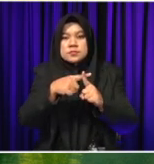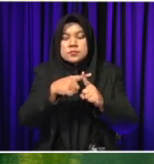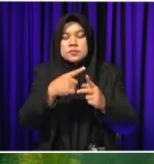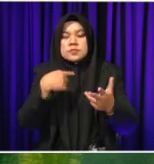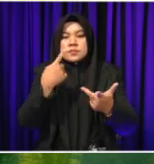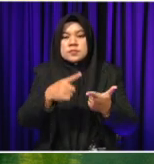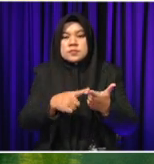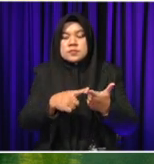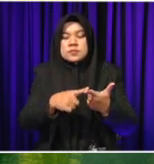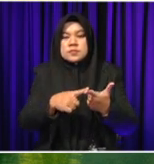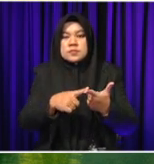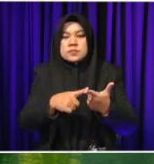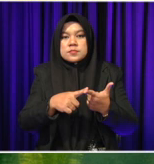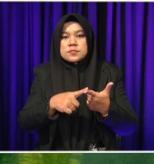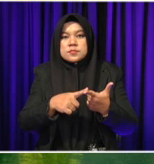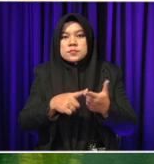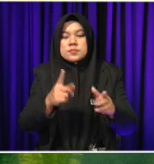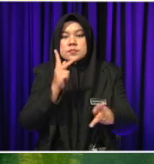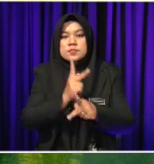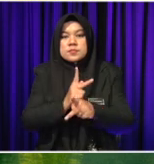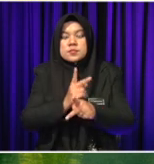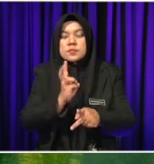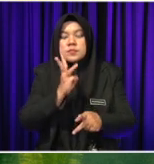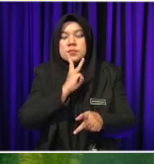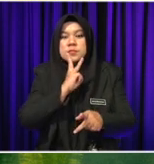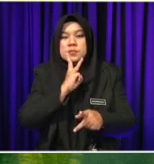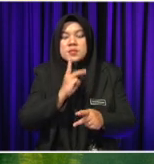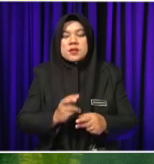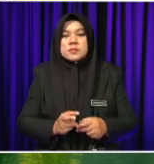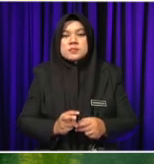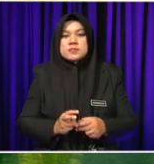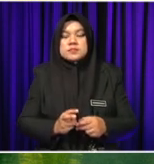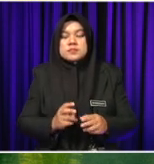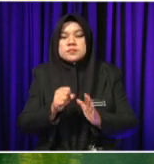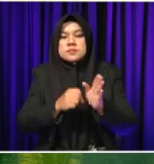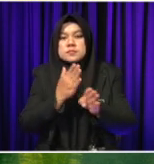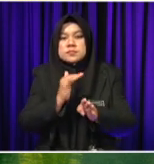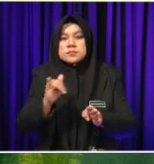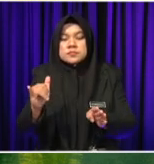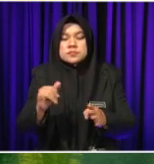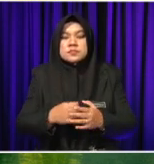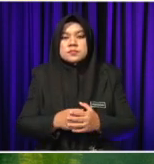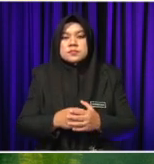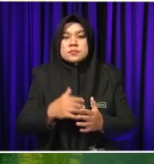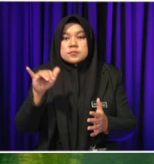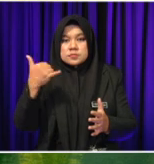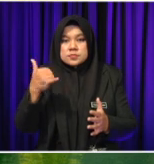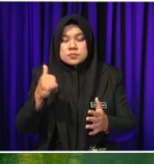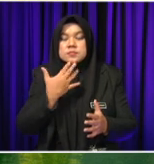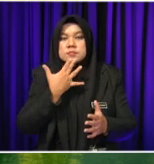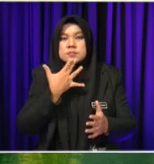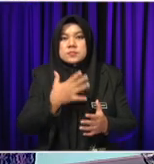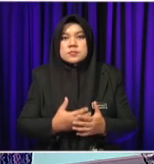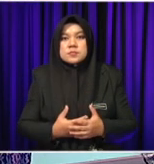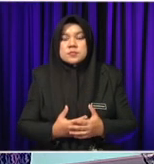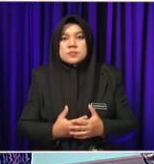second one would be safe water and free pollution air. Mm-hmm. So, this is actually taken from this yellow colour. So, girls and